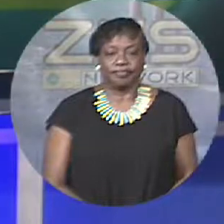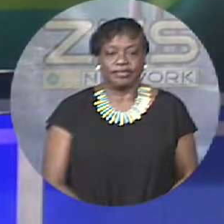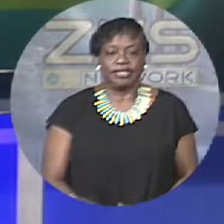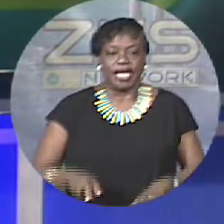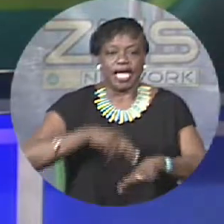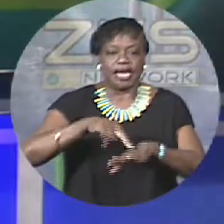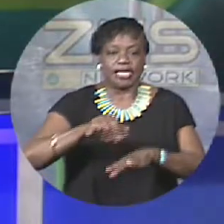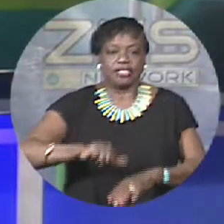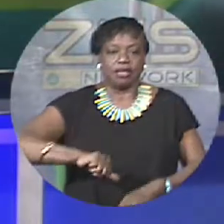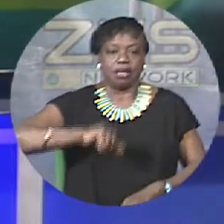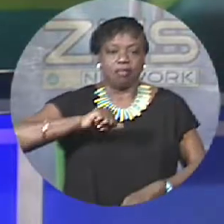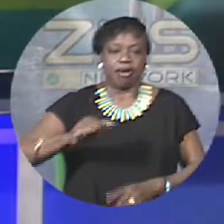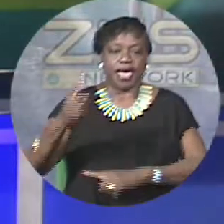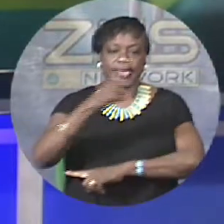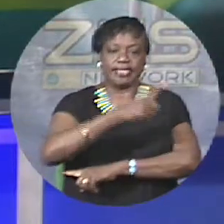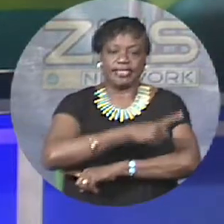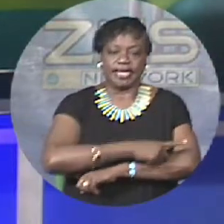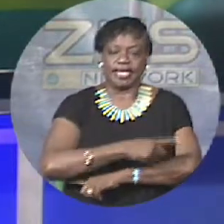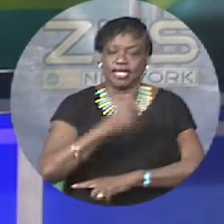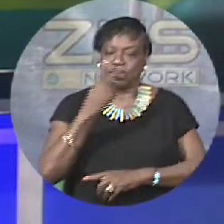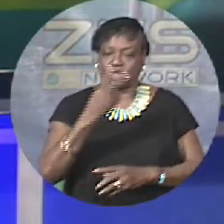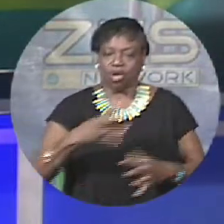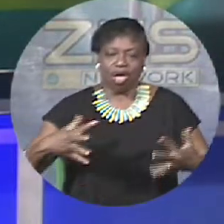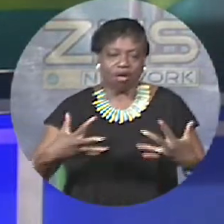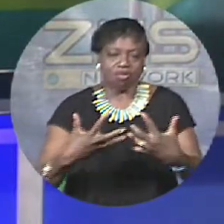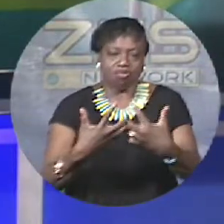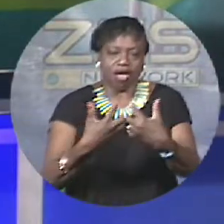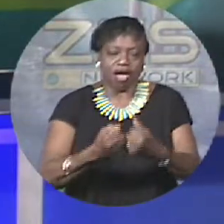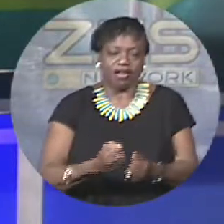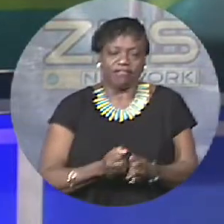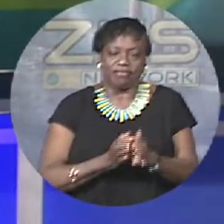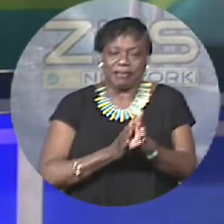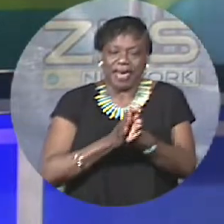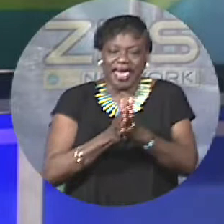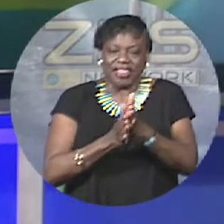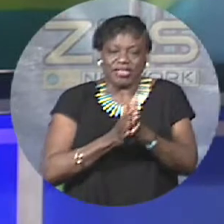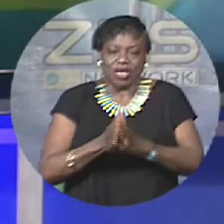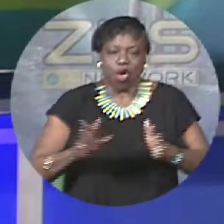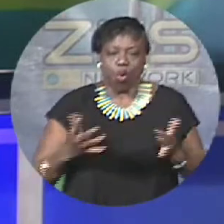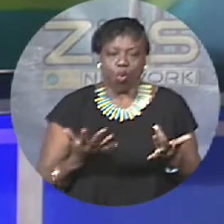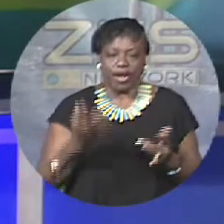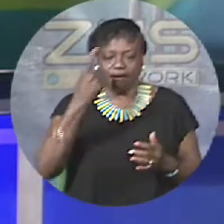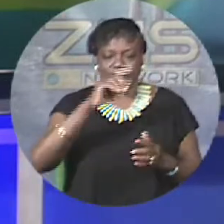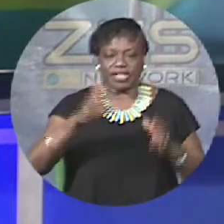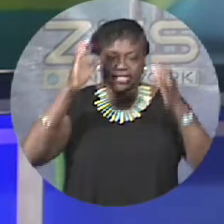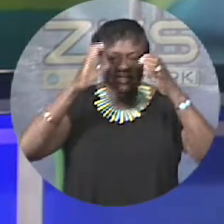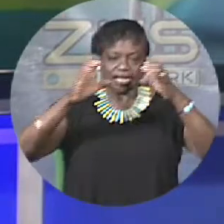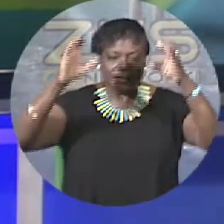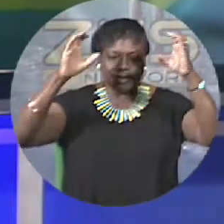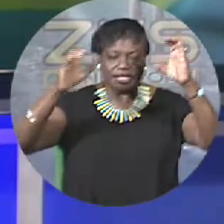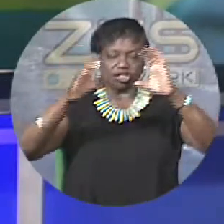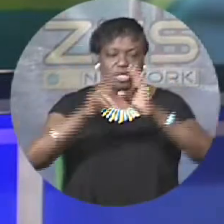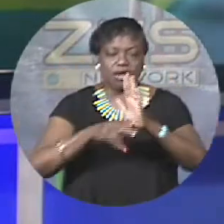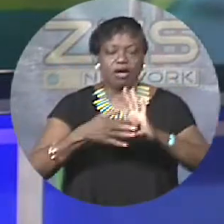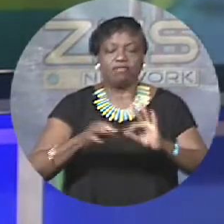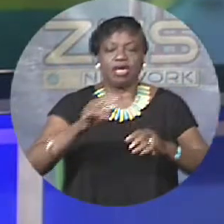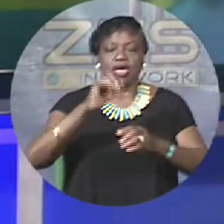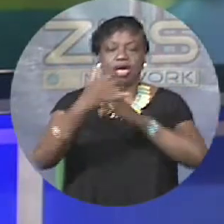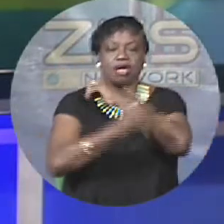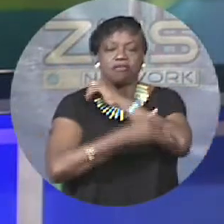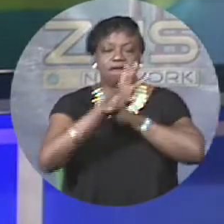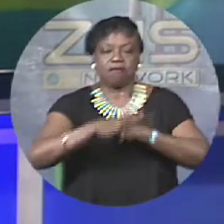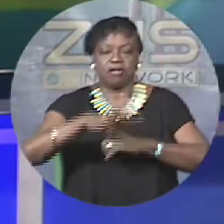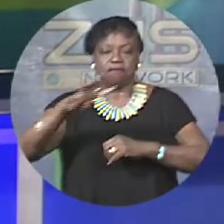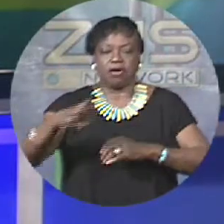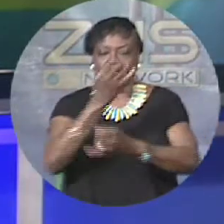National Pride Day saw a crowd of eager Bahamians enthusiastically waiting for the celebration of the country's 44th independence. And